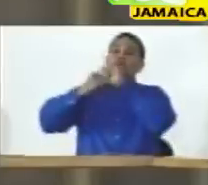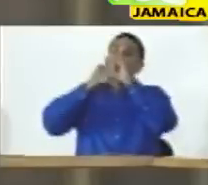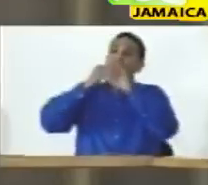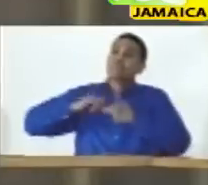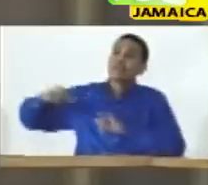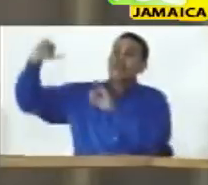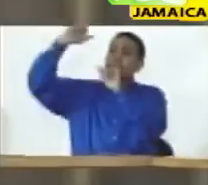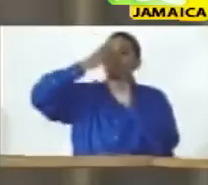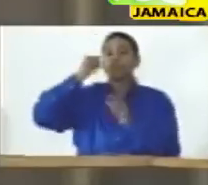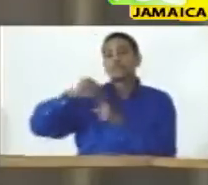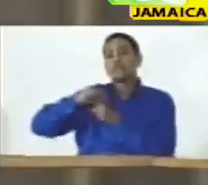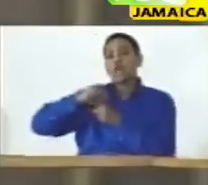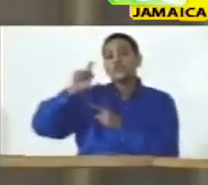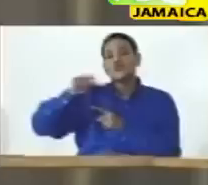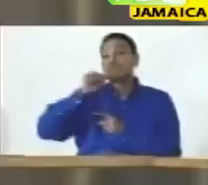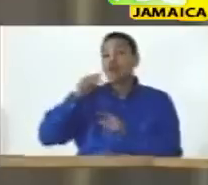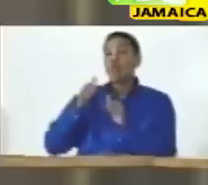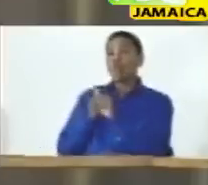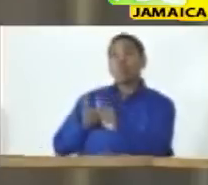best practices.